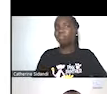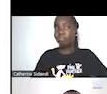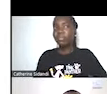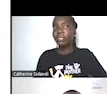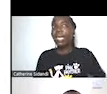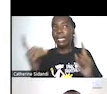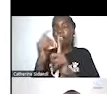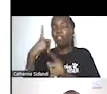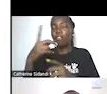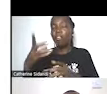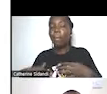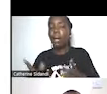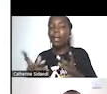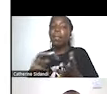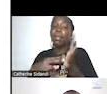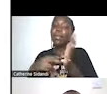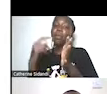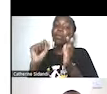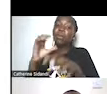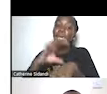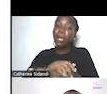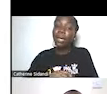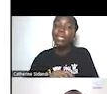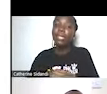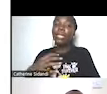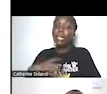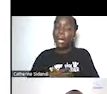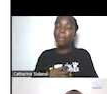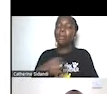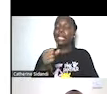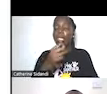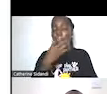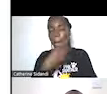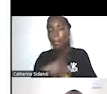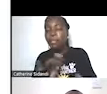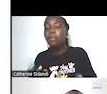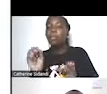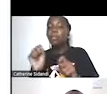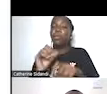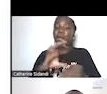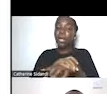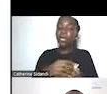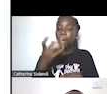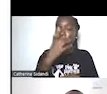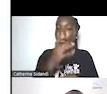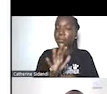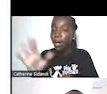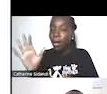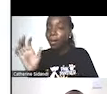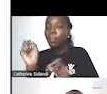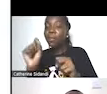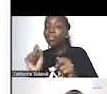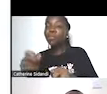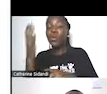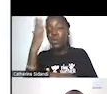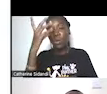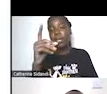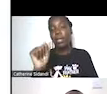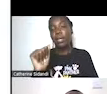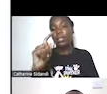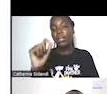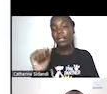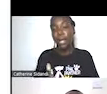his age. I can get the retirement age. Yeah. I can do other things with that just given data. So data literacy here, you'll be